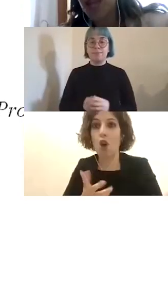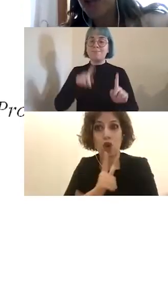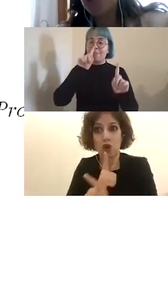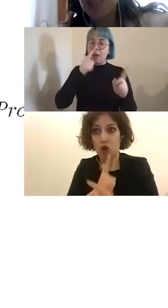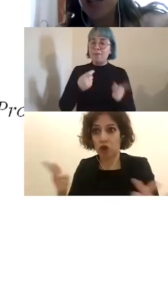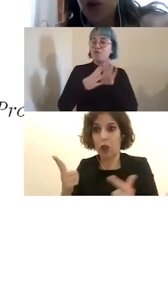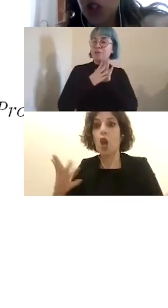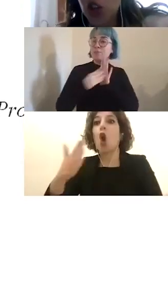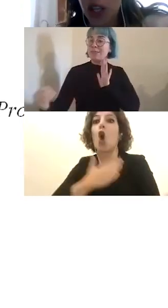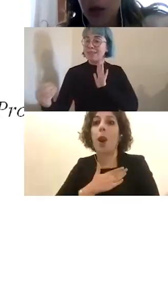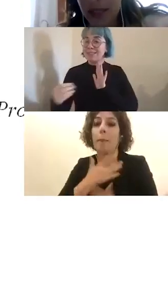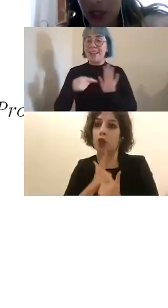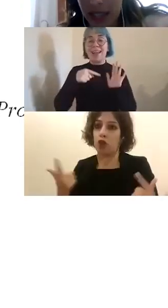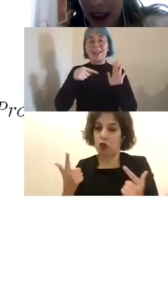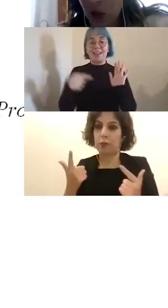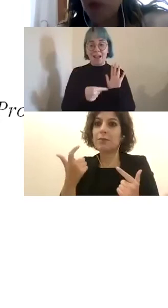represent a fault